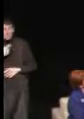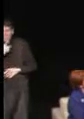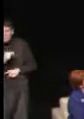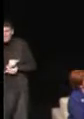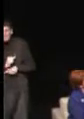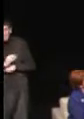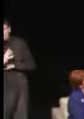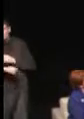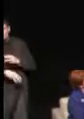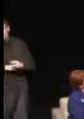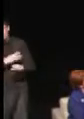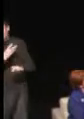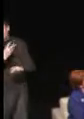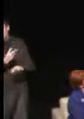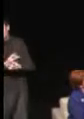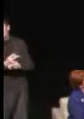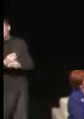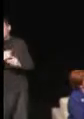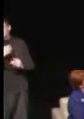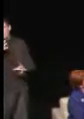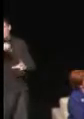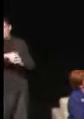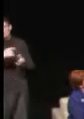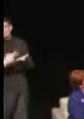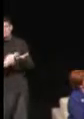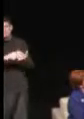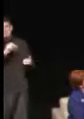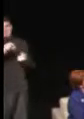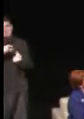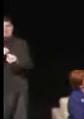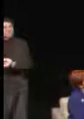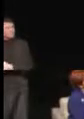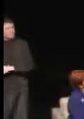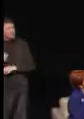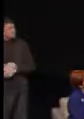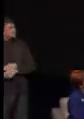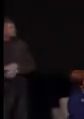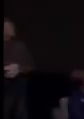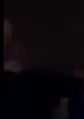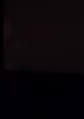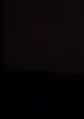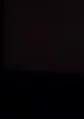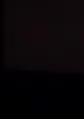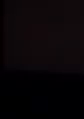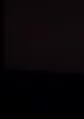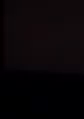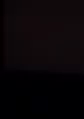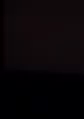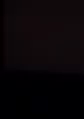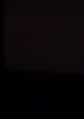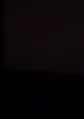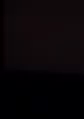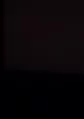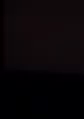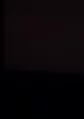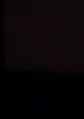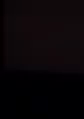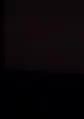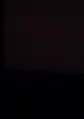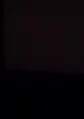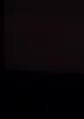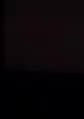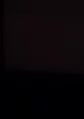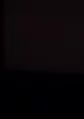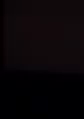world. Above all, I'm proud to be today as a Canadian. This project, in my